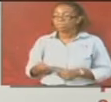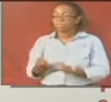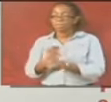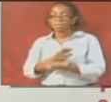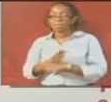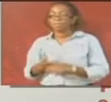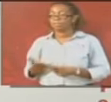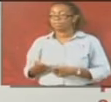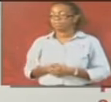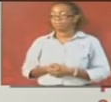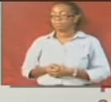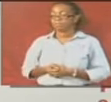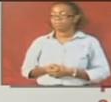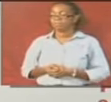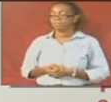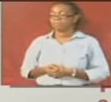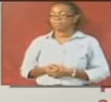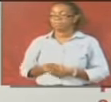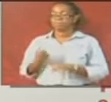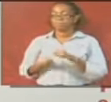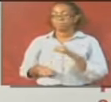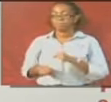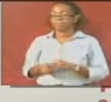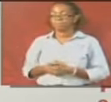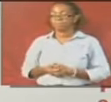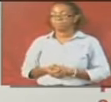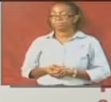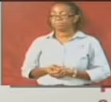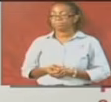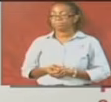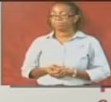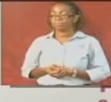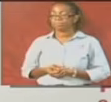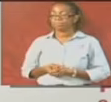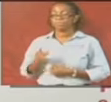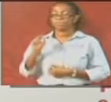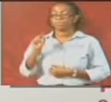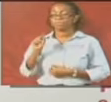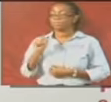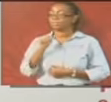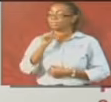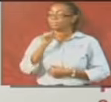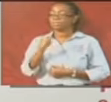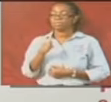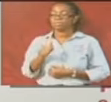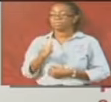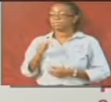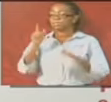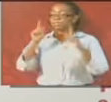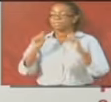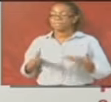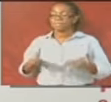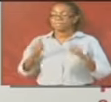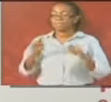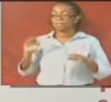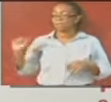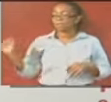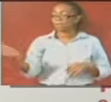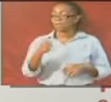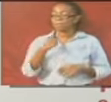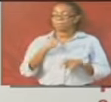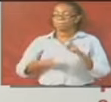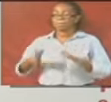question is no, all positives cannot yet be tested for variants of concern, but the appropriate